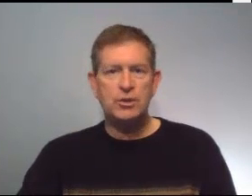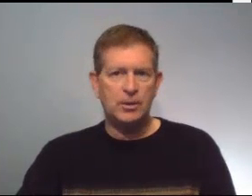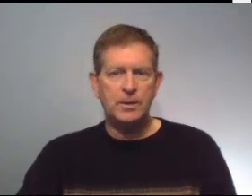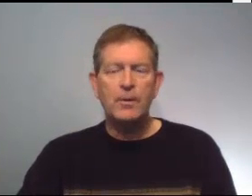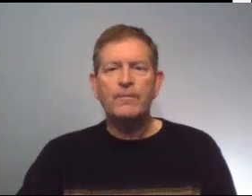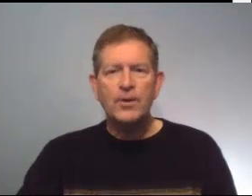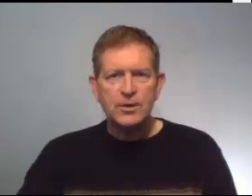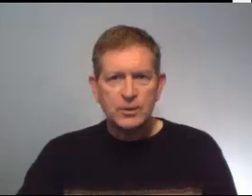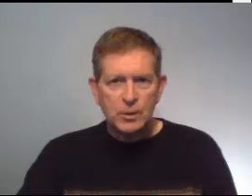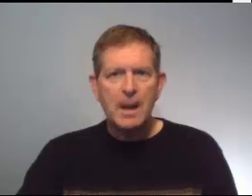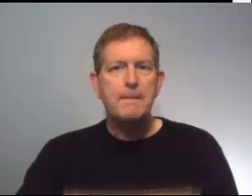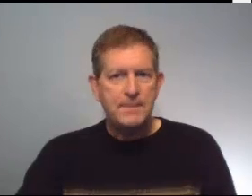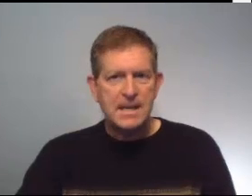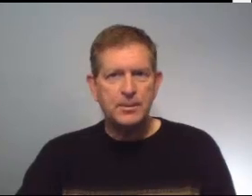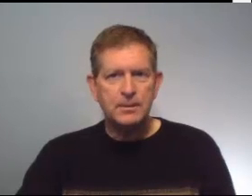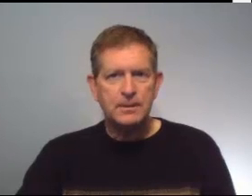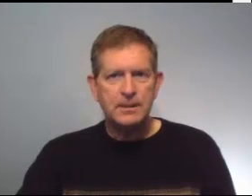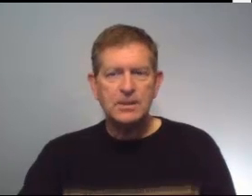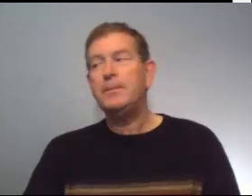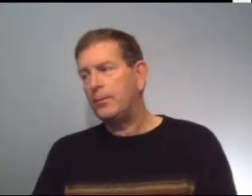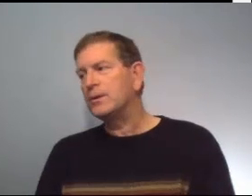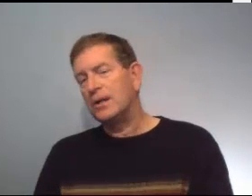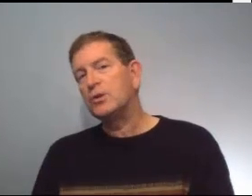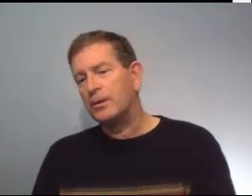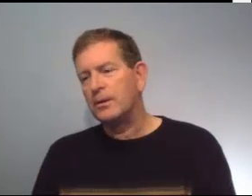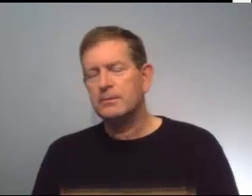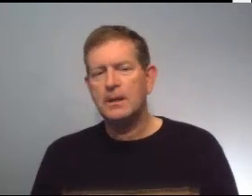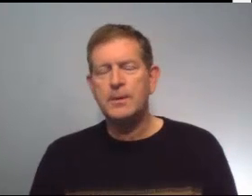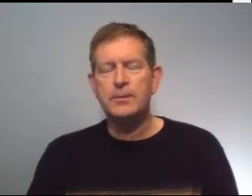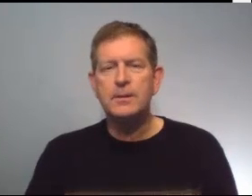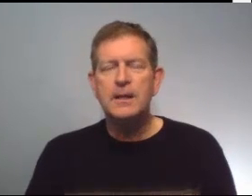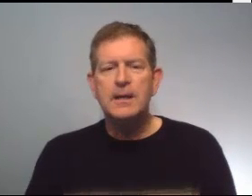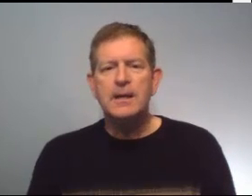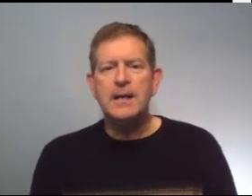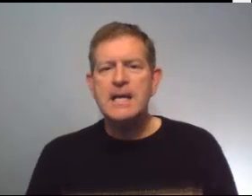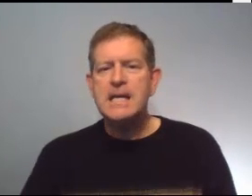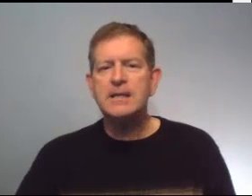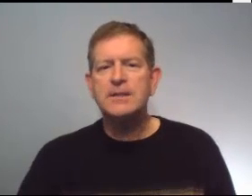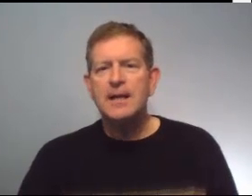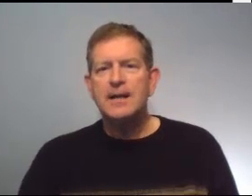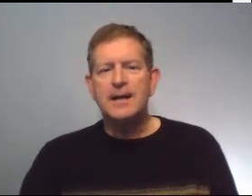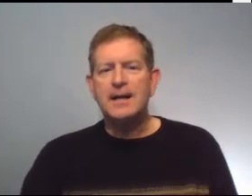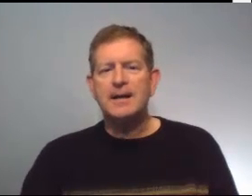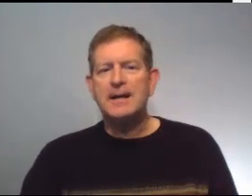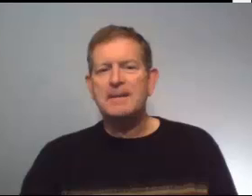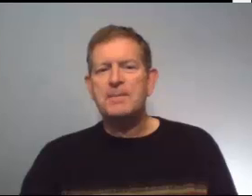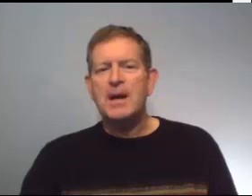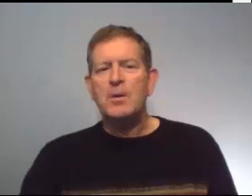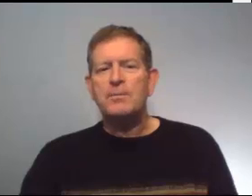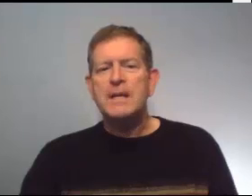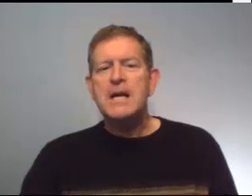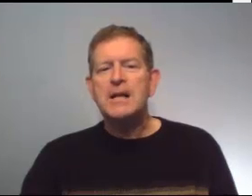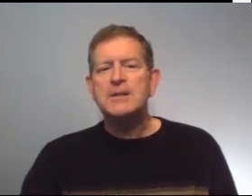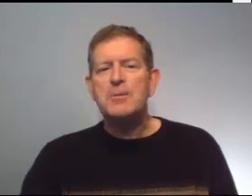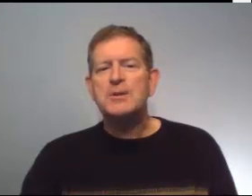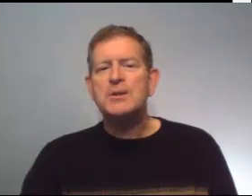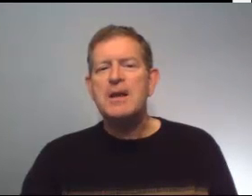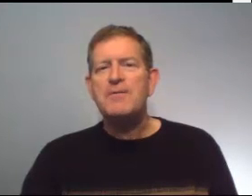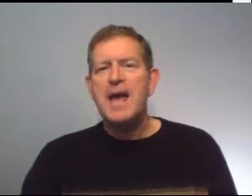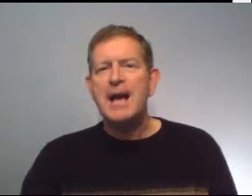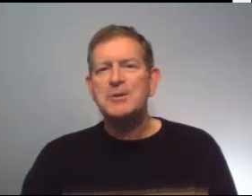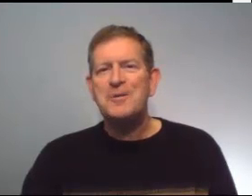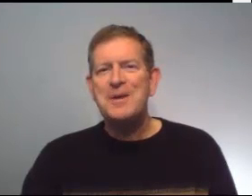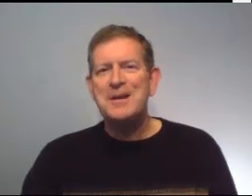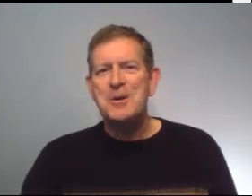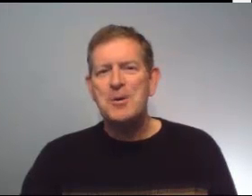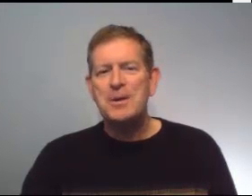niños, children, refers to people. Some people would say children are people. In any case, because they receive